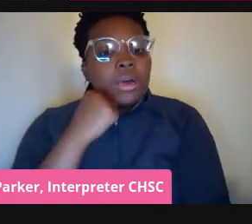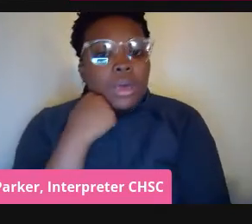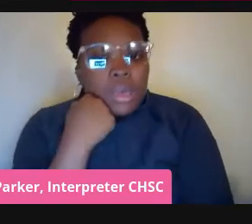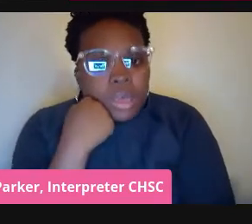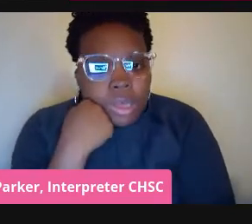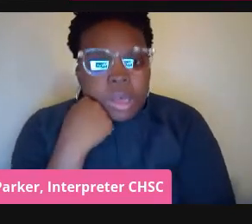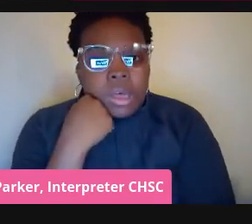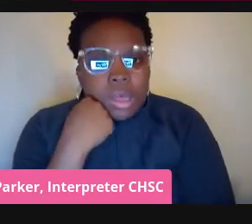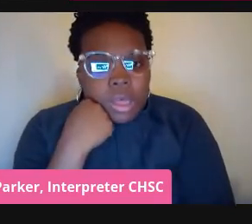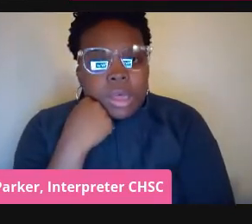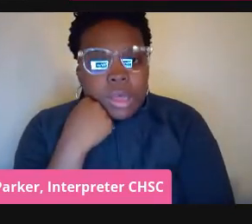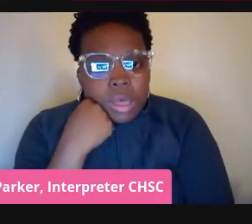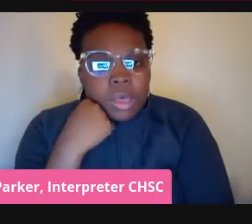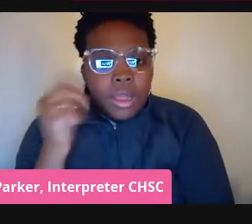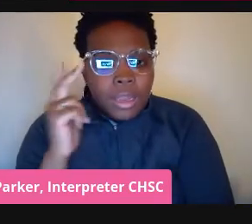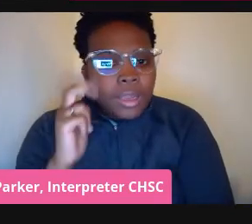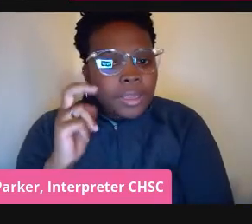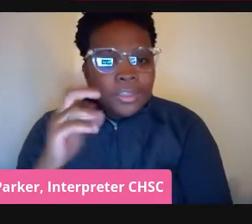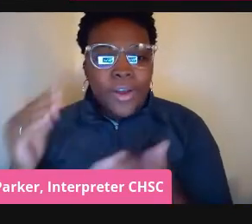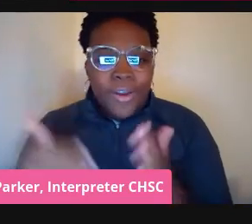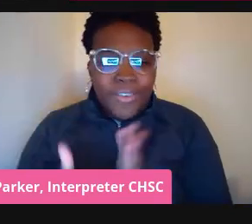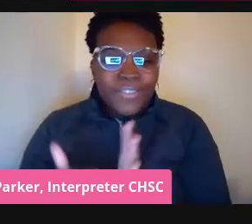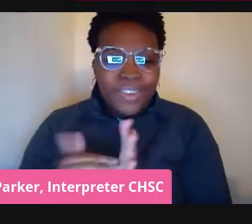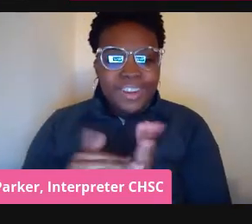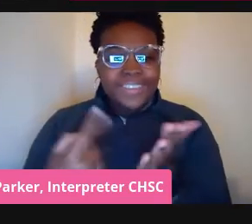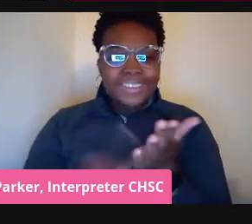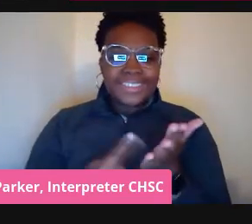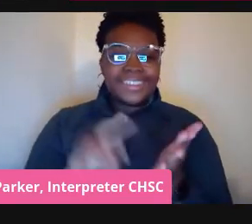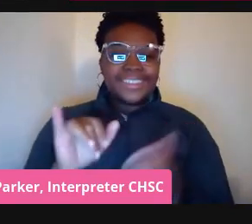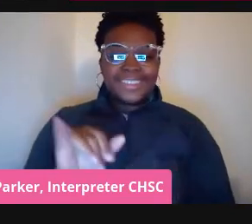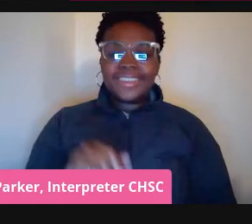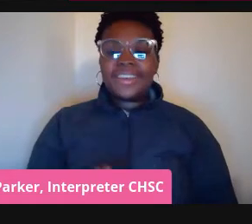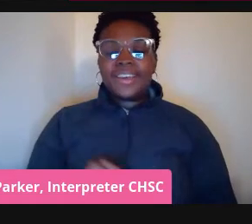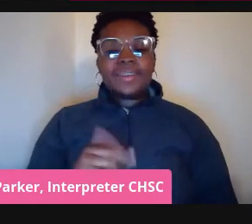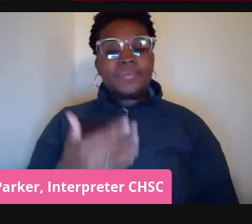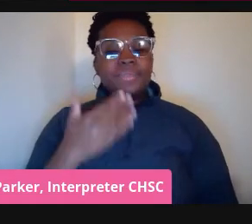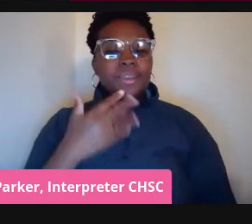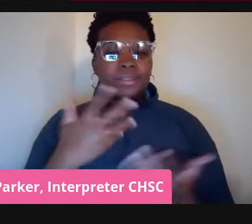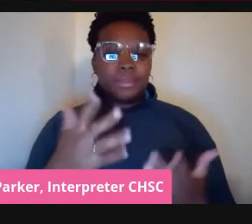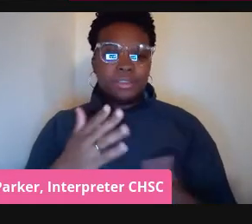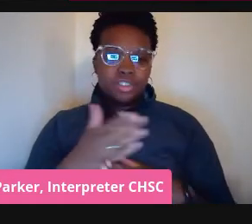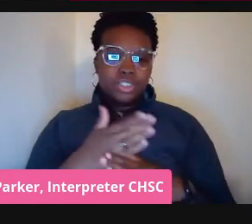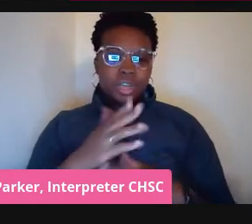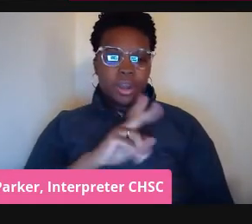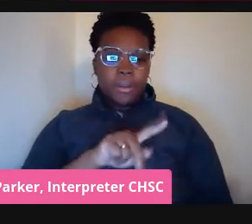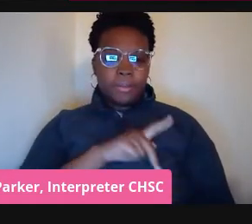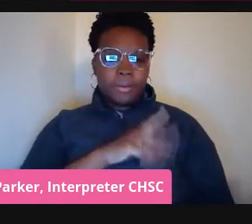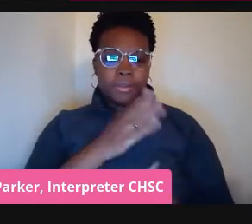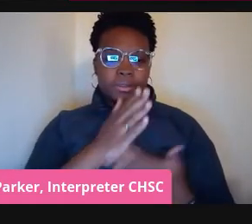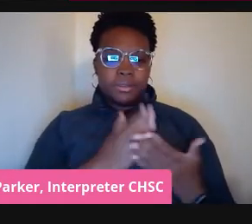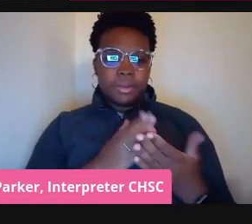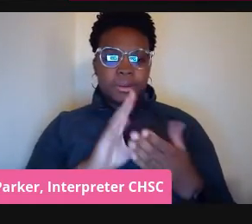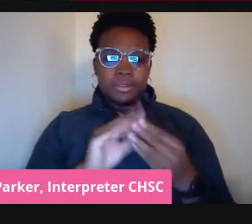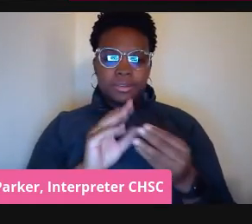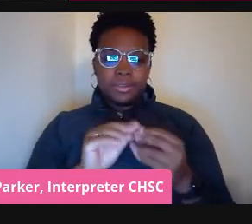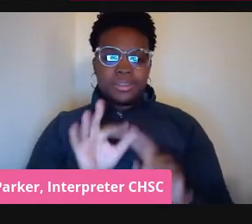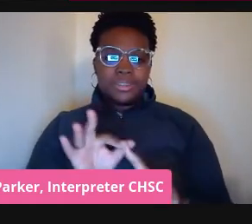and over again to talk about this. Thank you so much for sharing the personal parts of that story, especially.